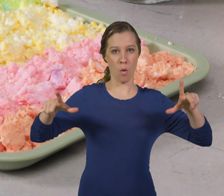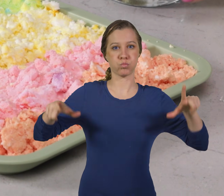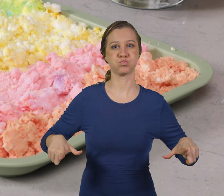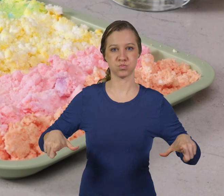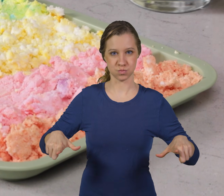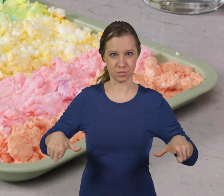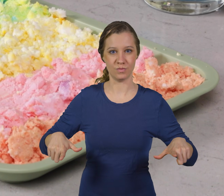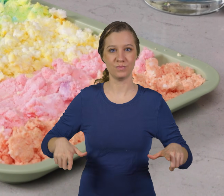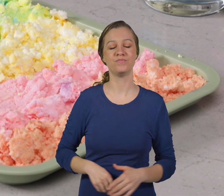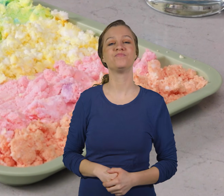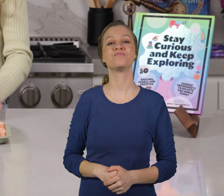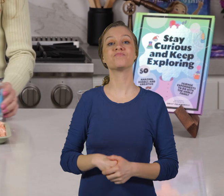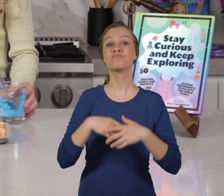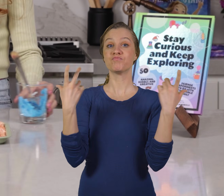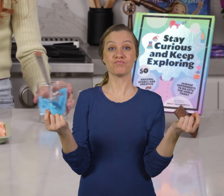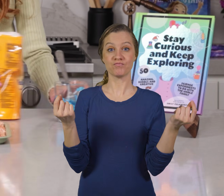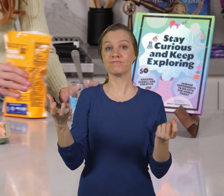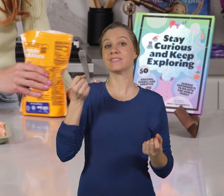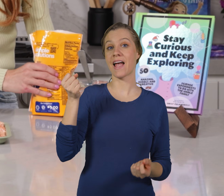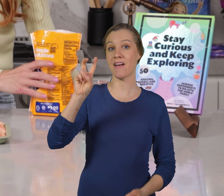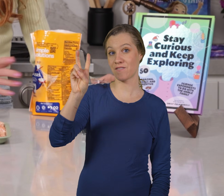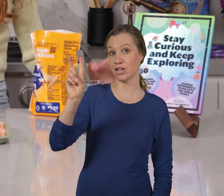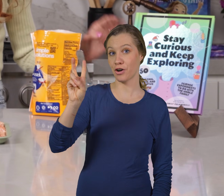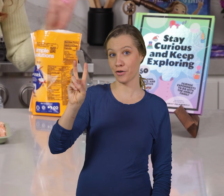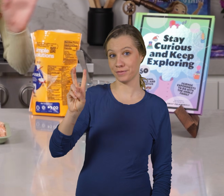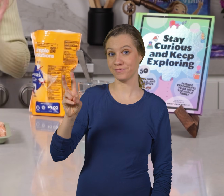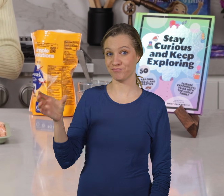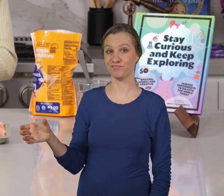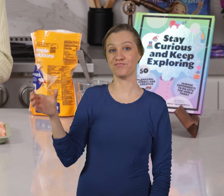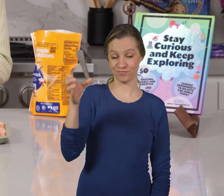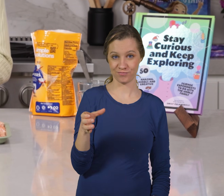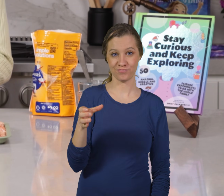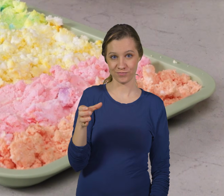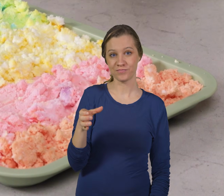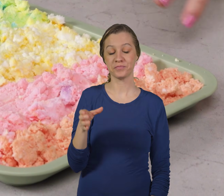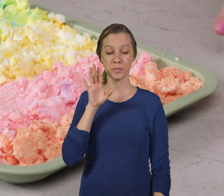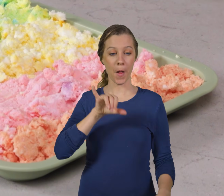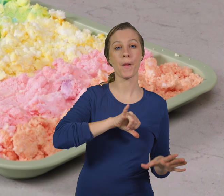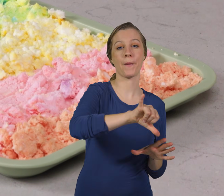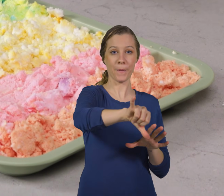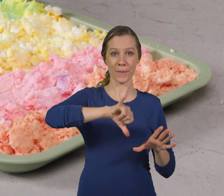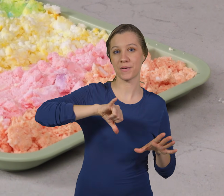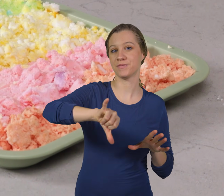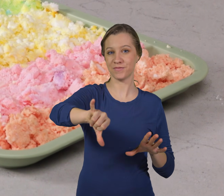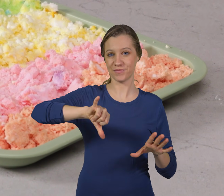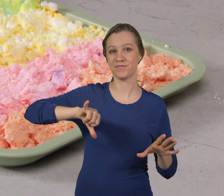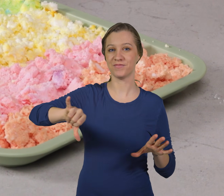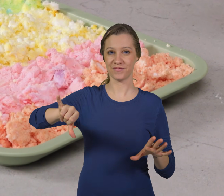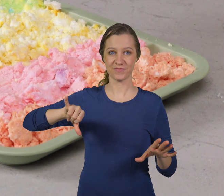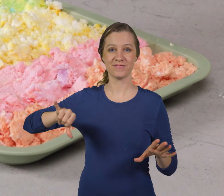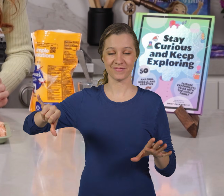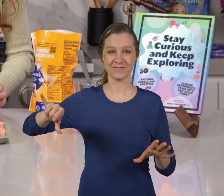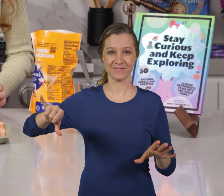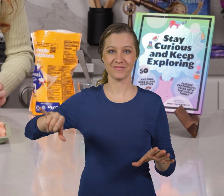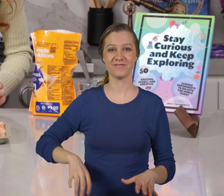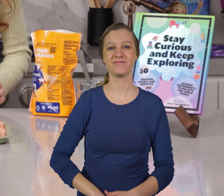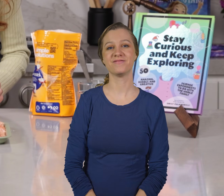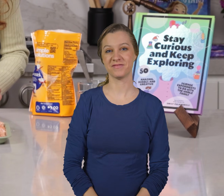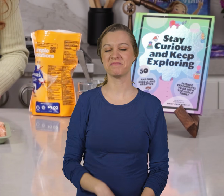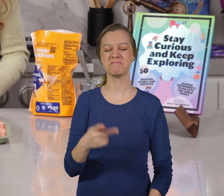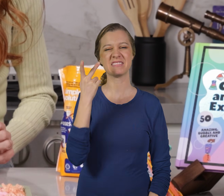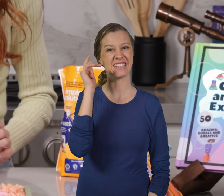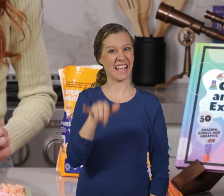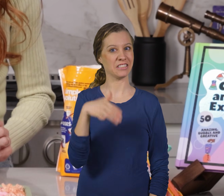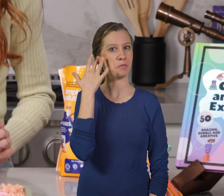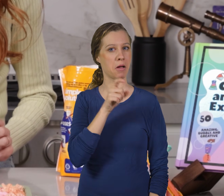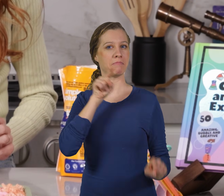rainbow baking soda tray. And all you want to do is take your vinegar and we're gonna pour it right on